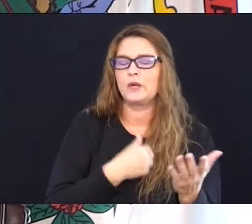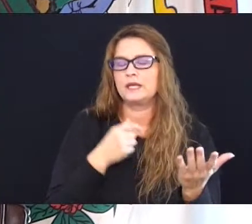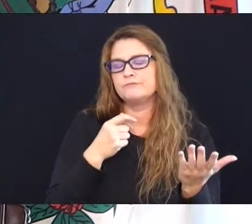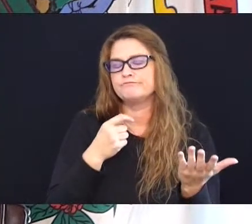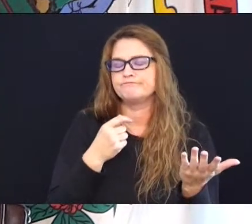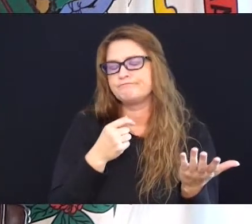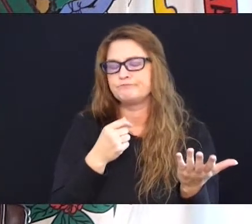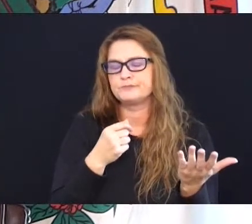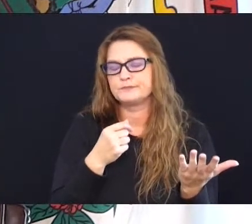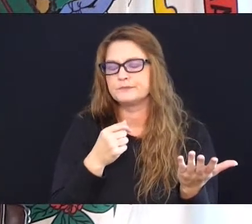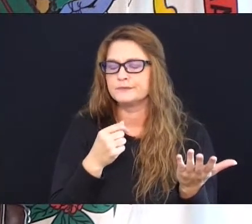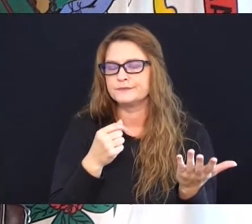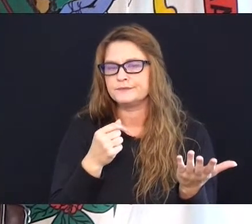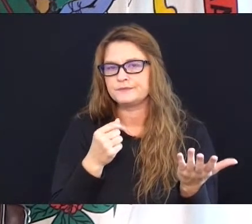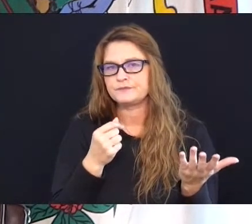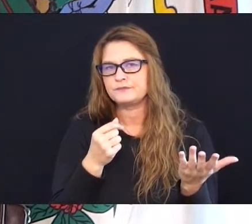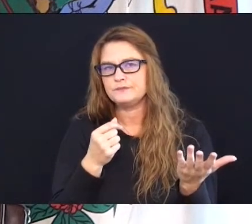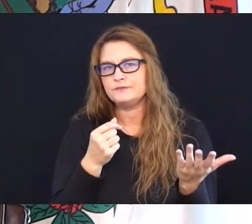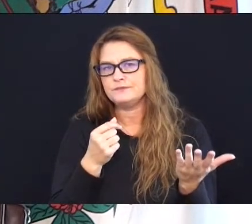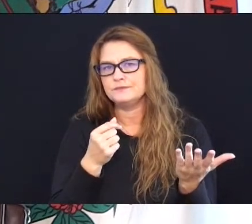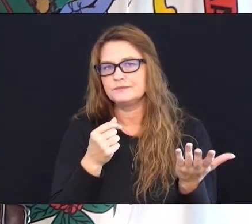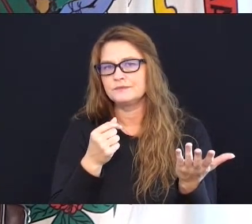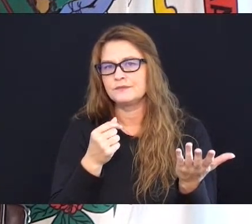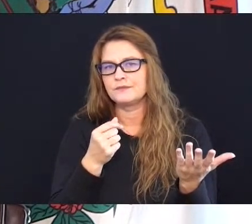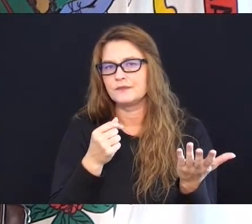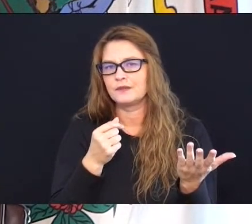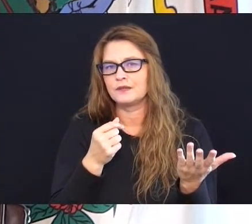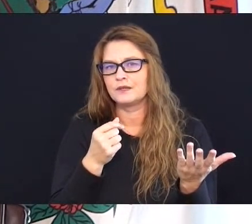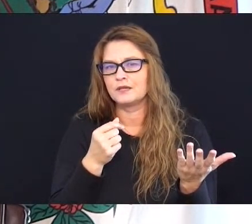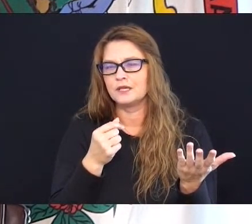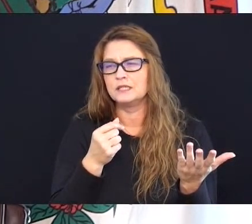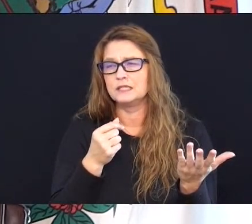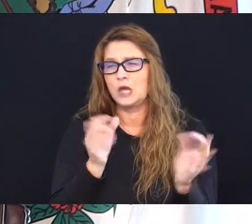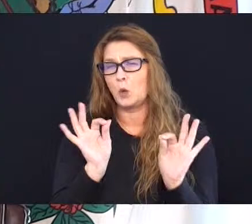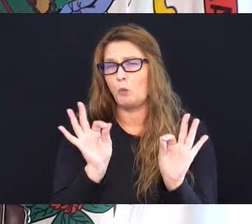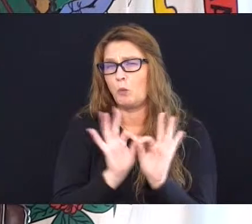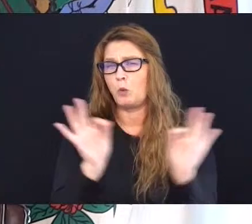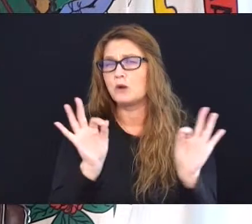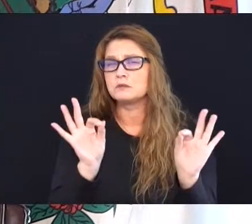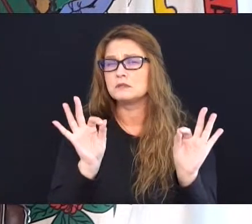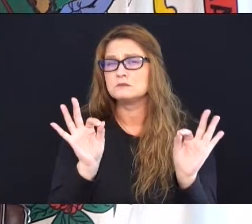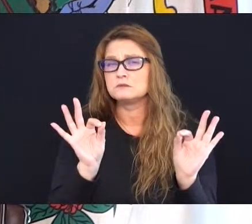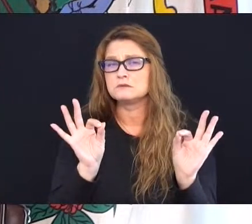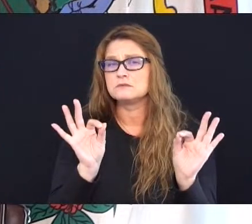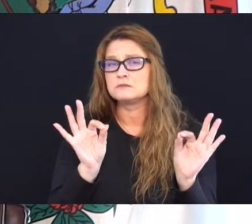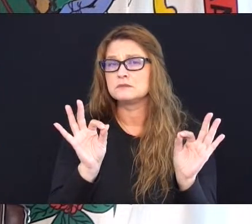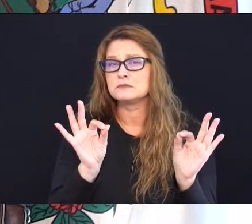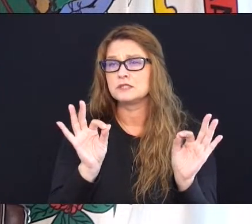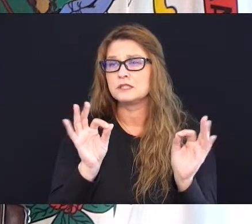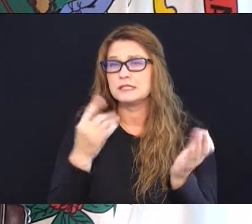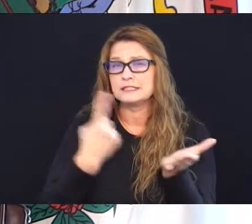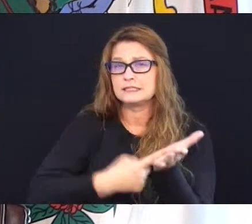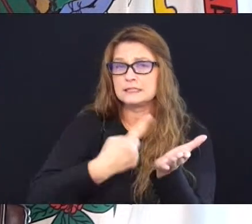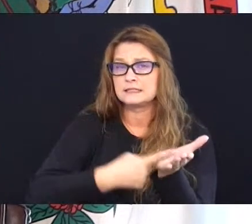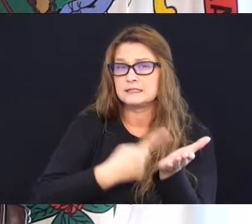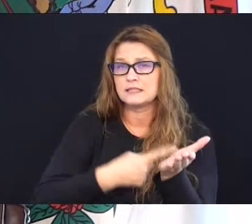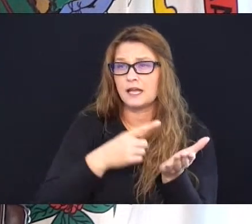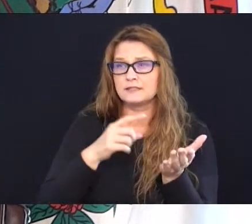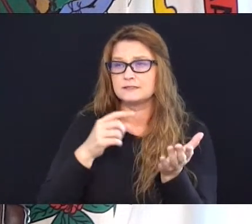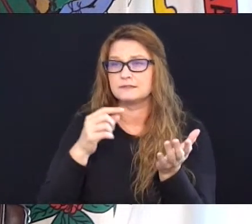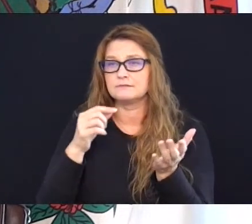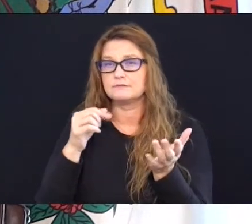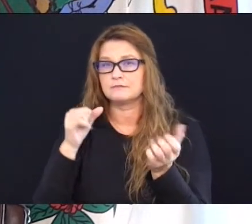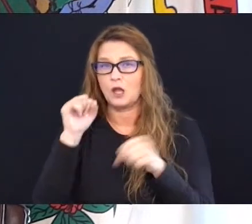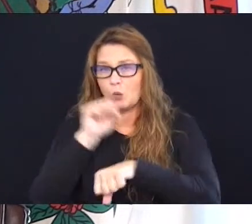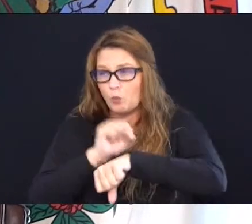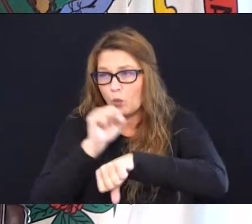it is, it is very worthy of the thought to really work on it